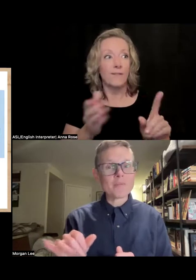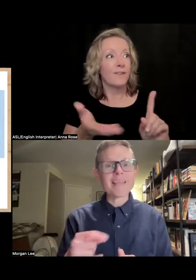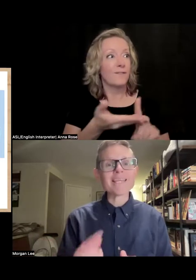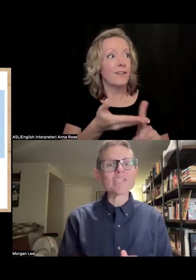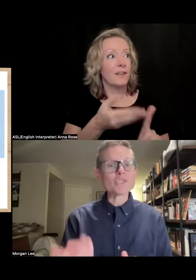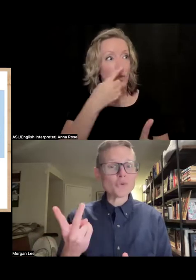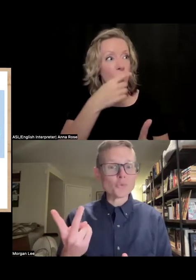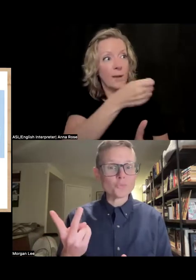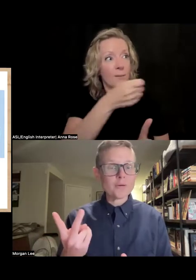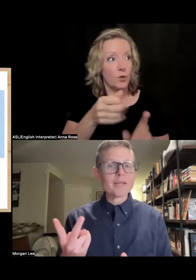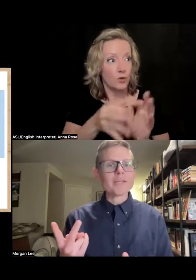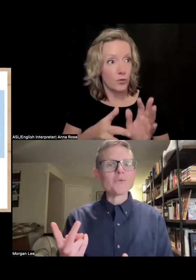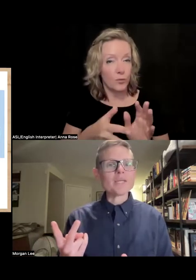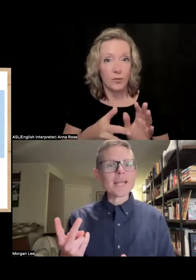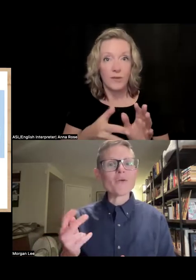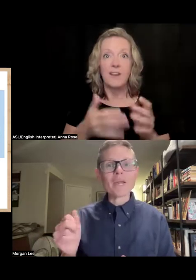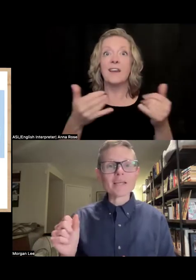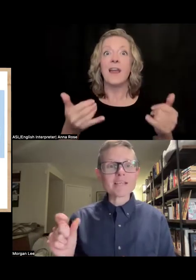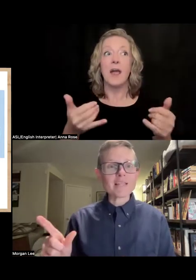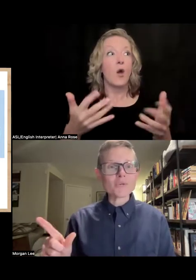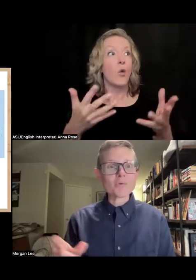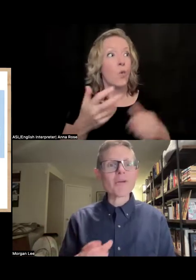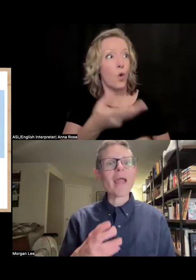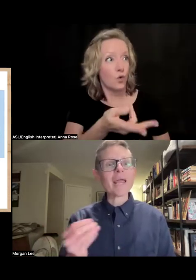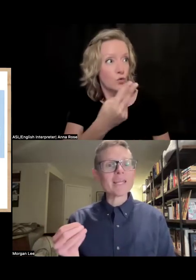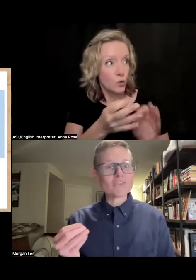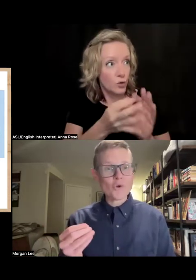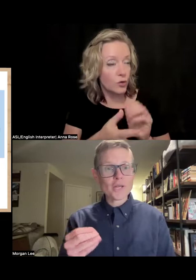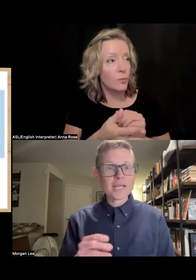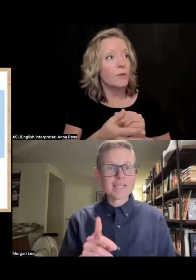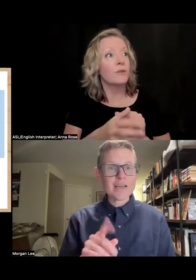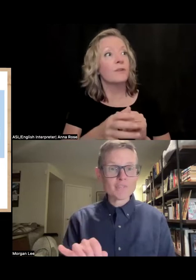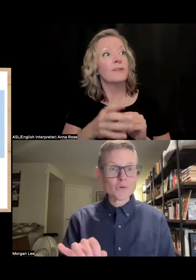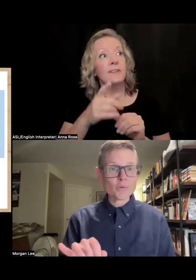tell them that they need 2. You need a hearing ASL interpreter and you're going to need a deaf